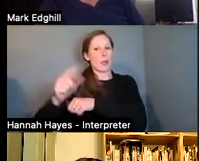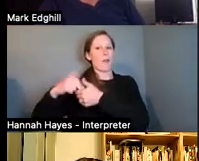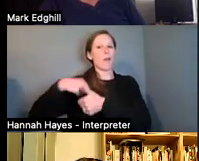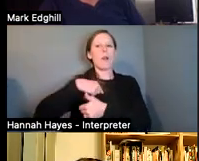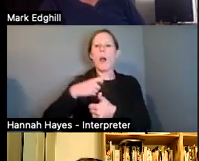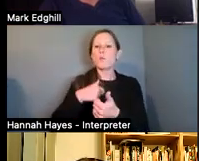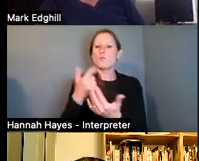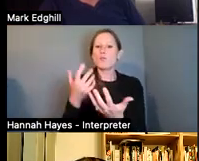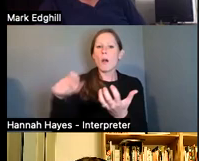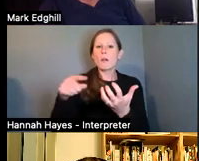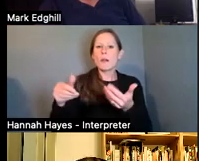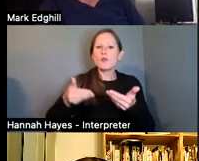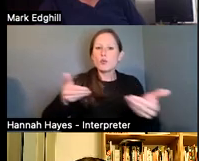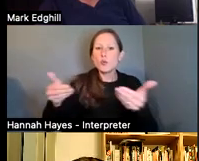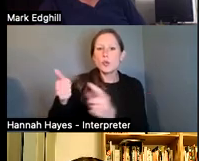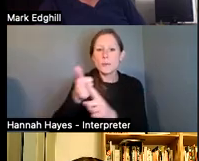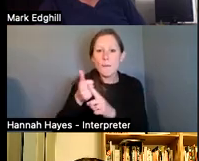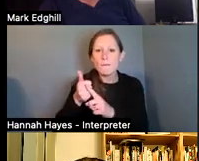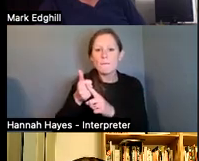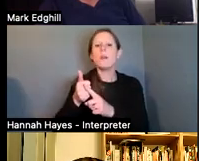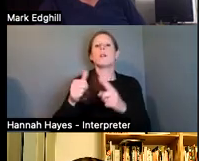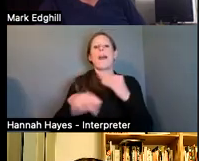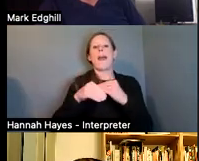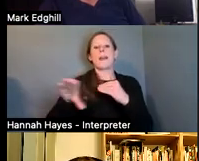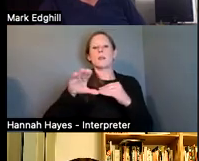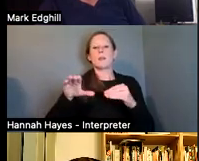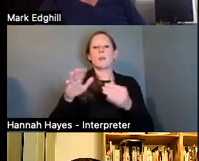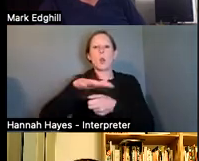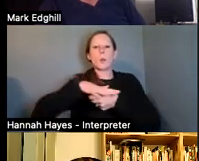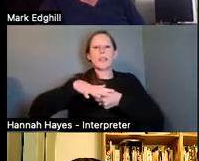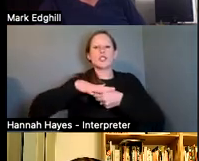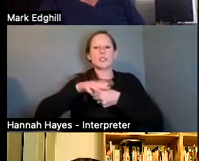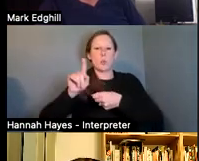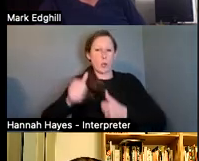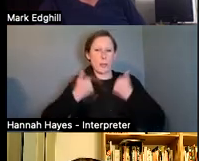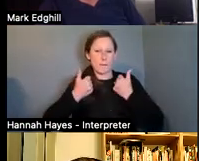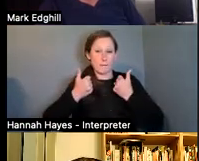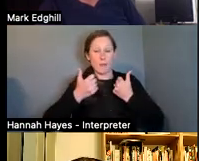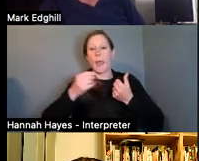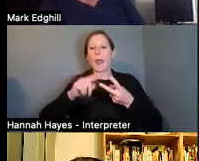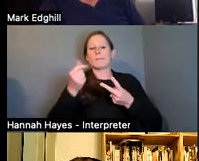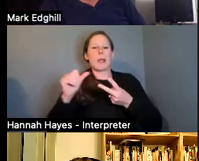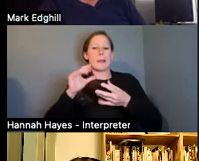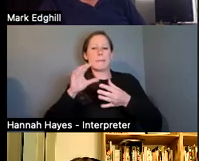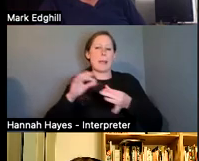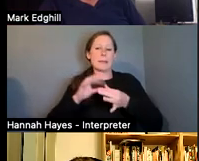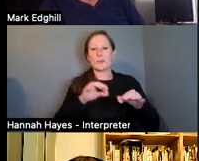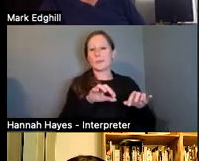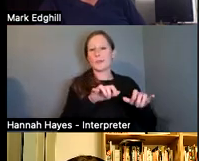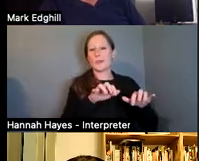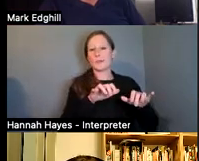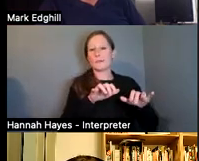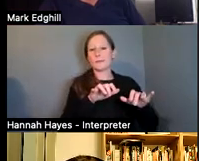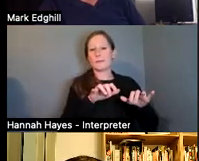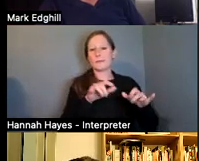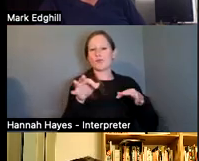yourself by putting your location in the chat and any message that you might want to share with us. We'd love to know where you find